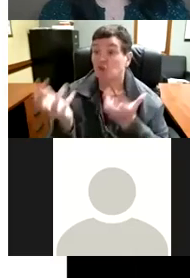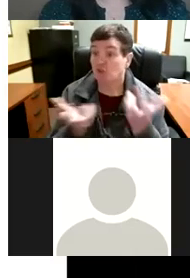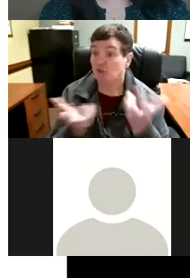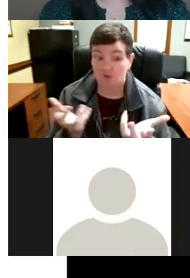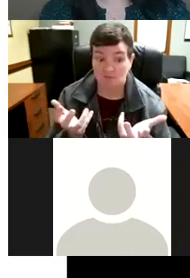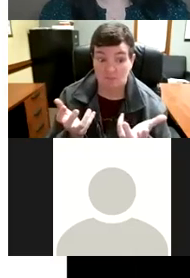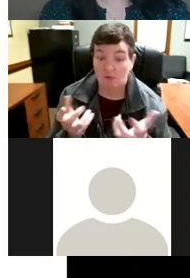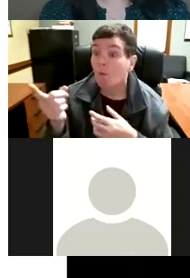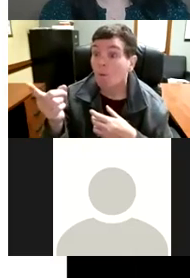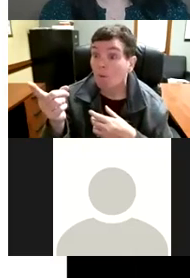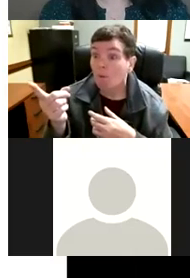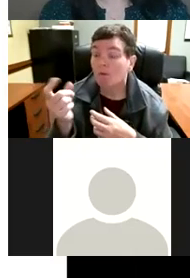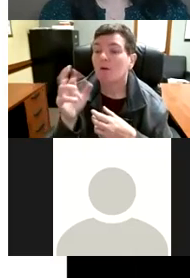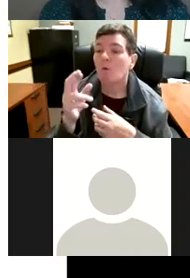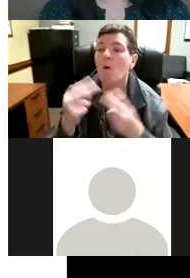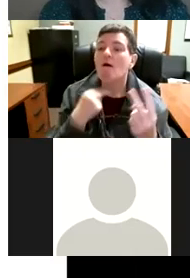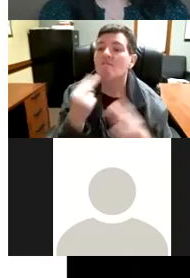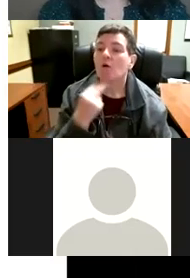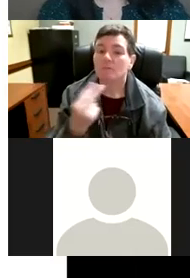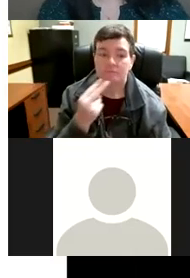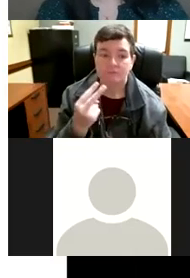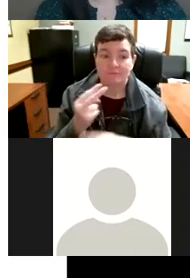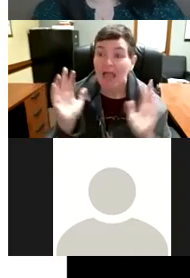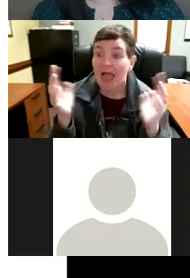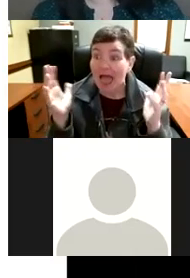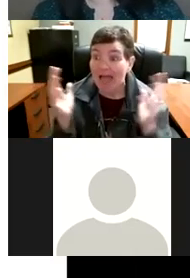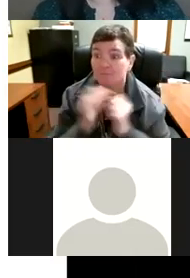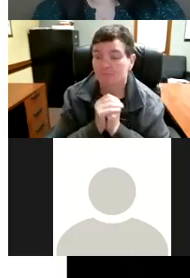gestures, or vocalizations.